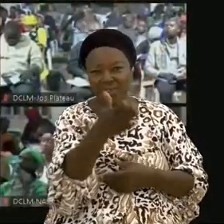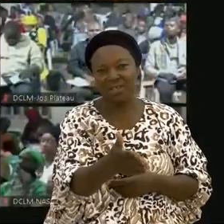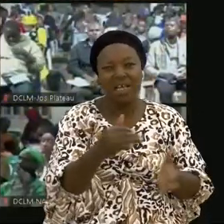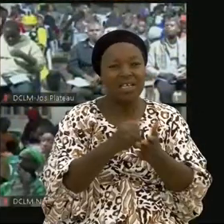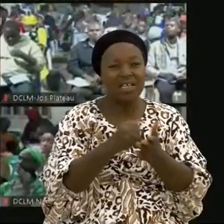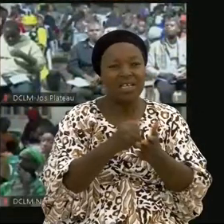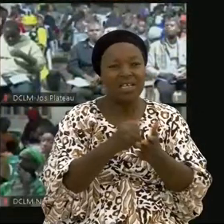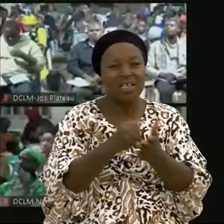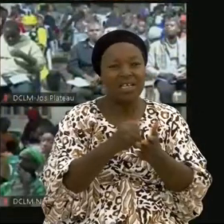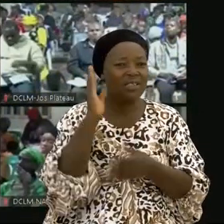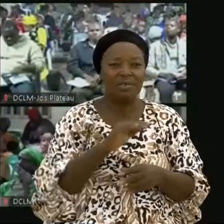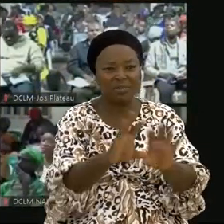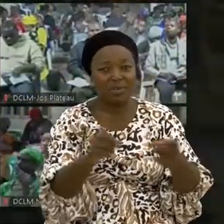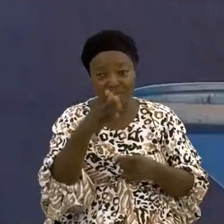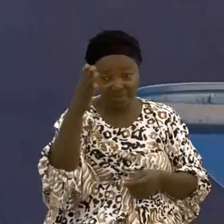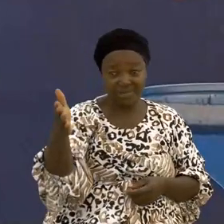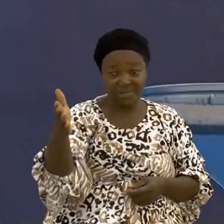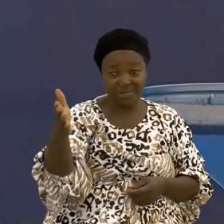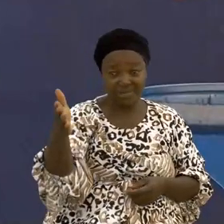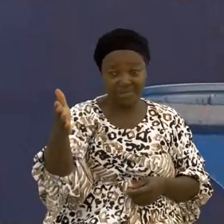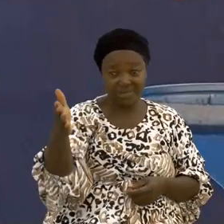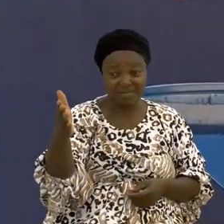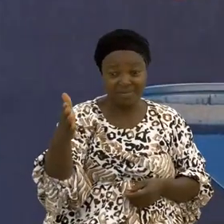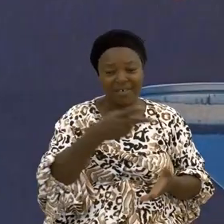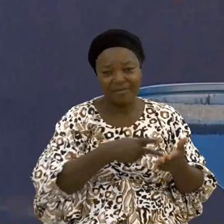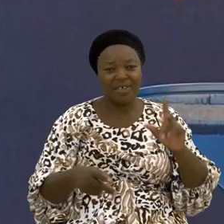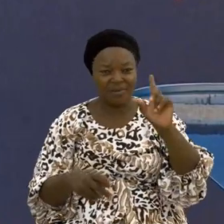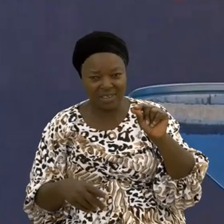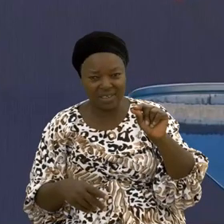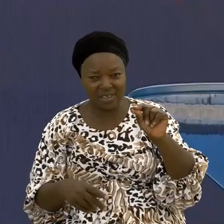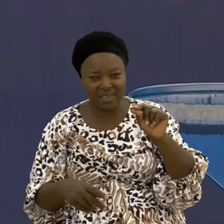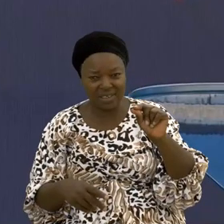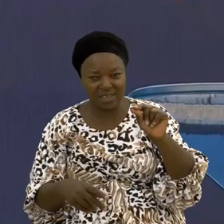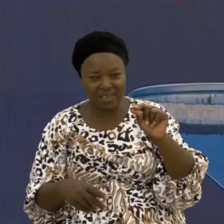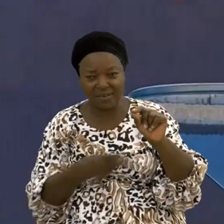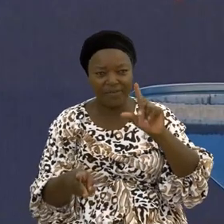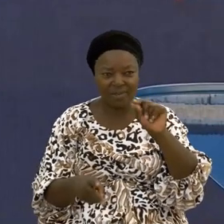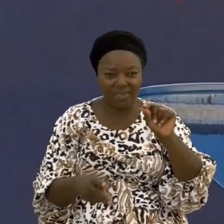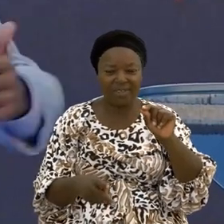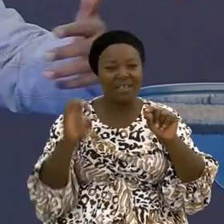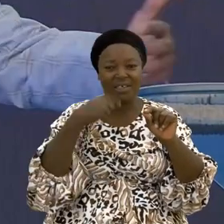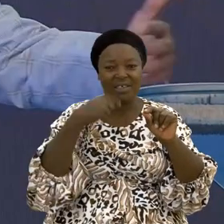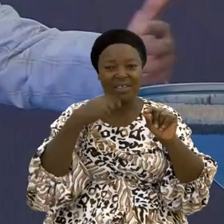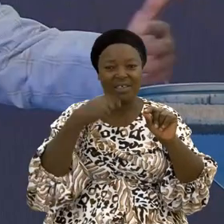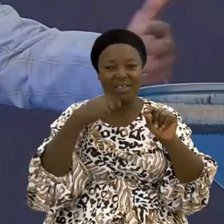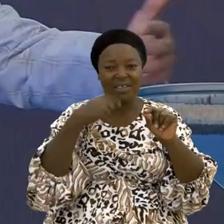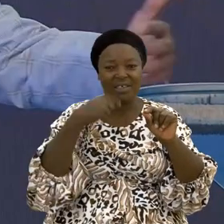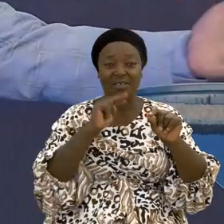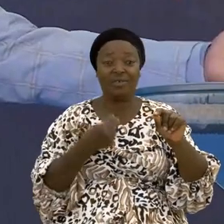will spread over there. Look at verse 20. In verse 20, it tells us,